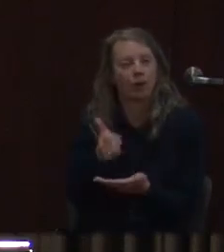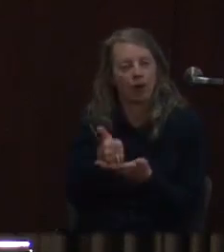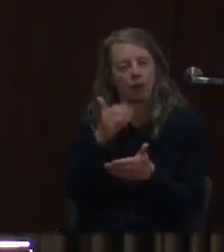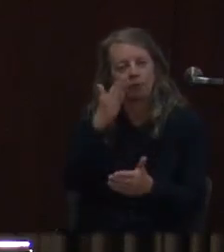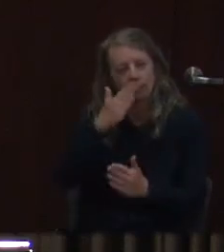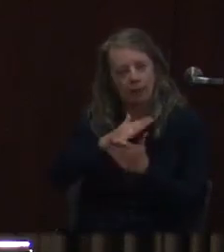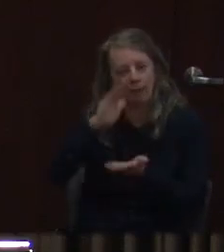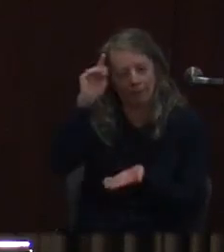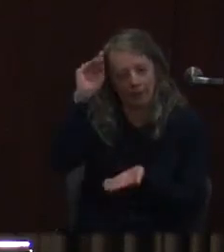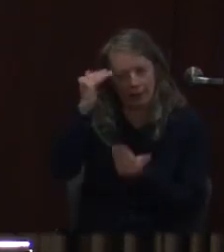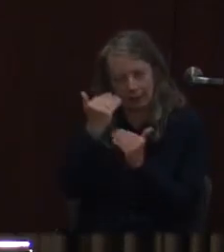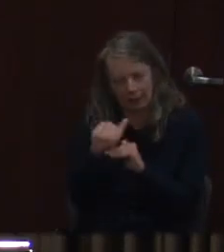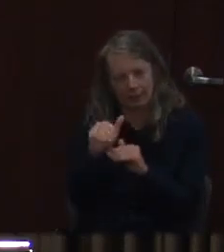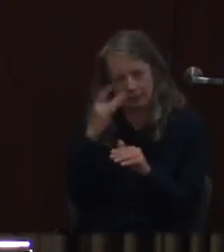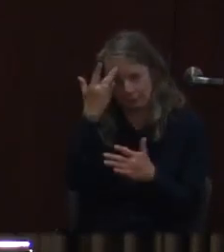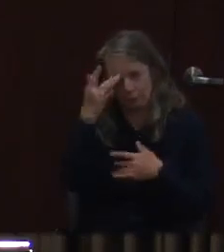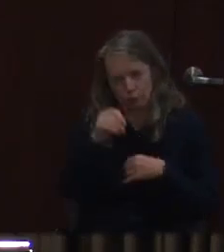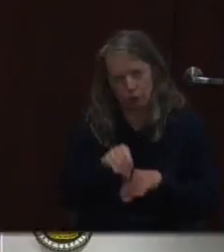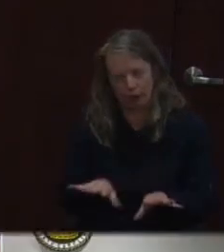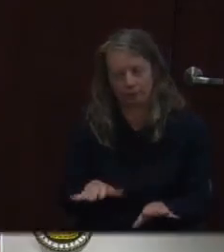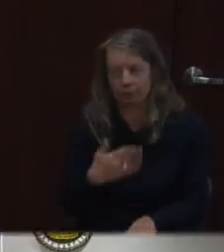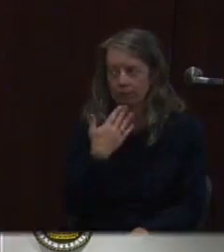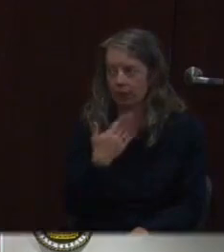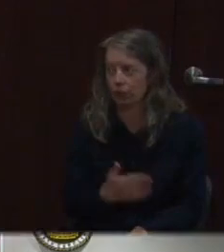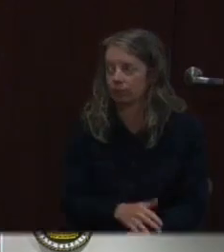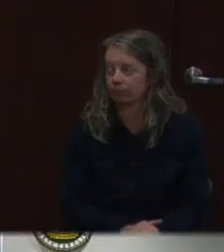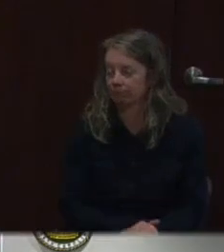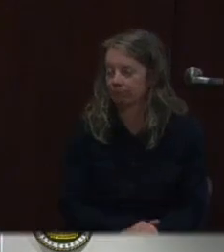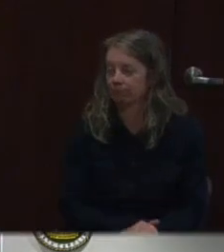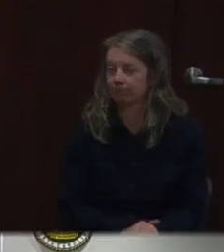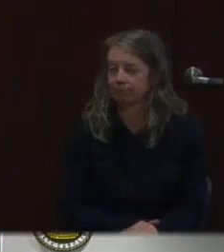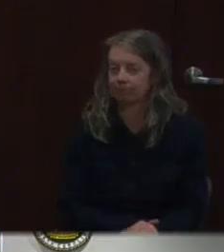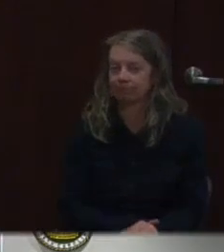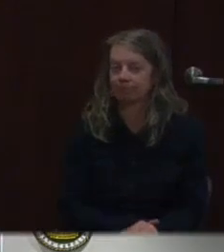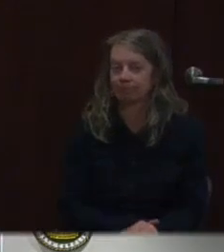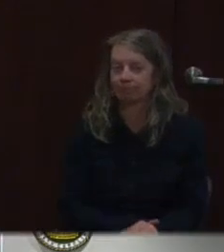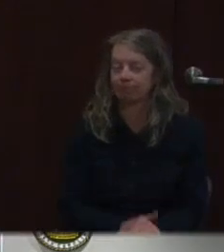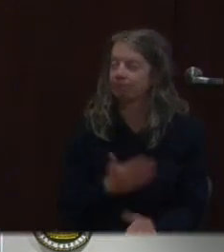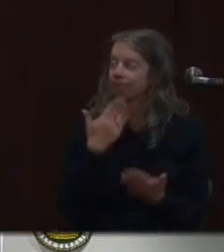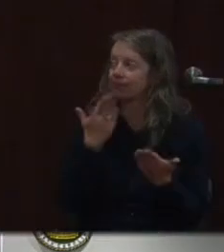All right, thank you very much.